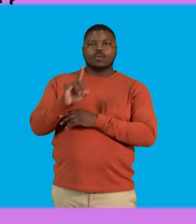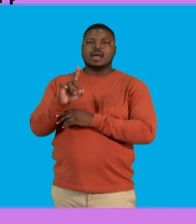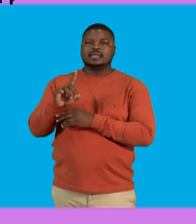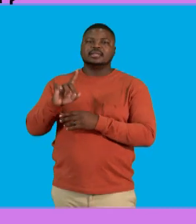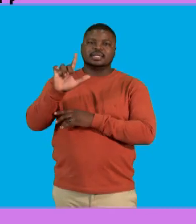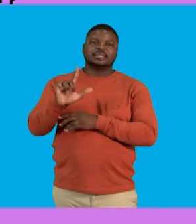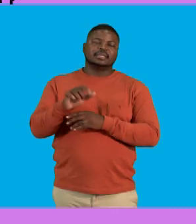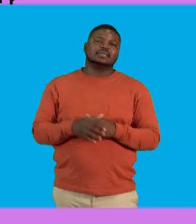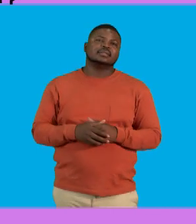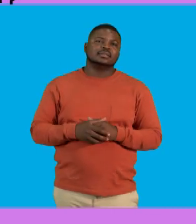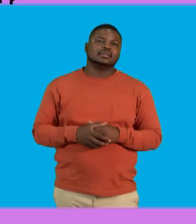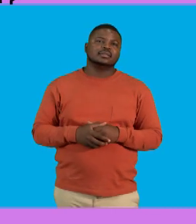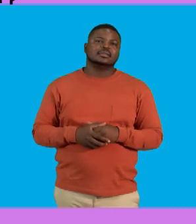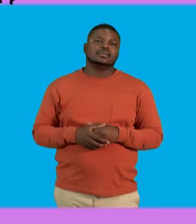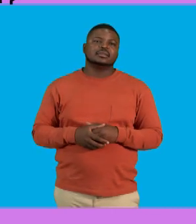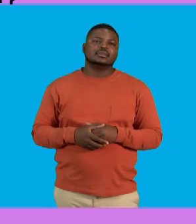liter.